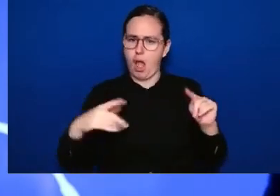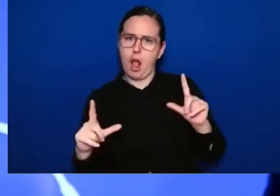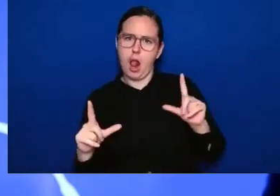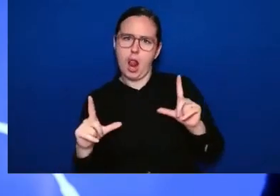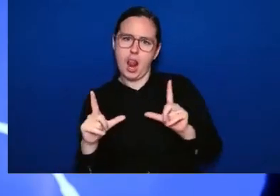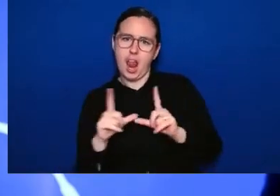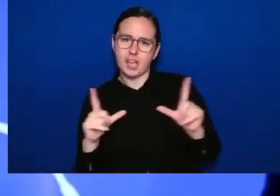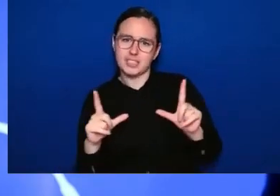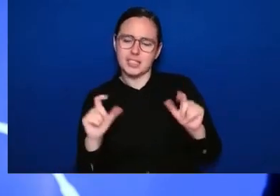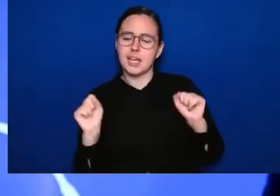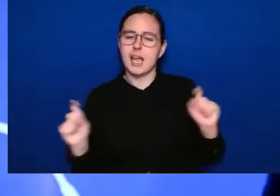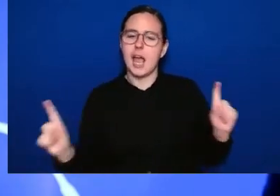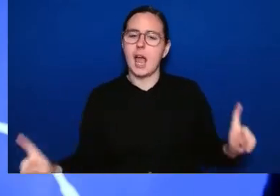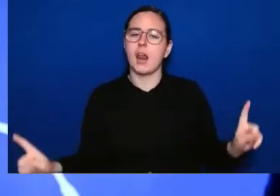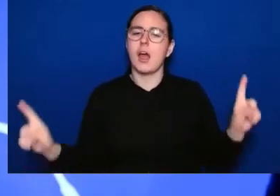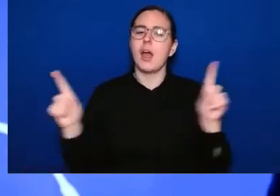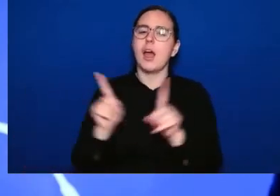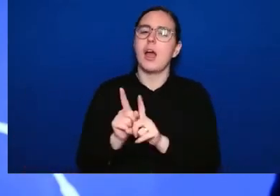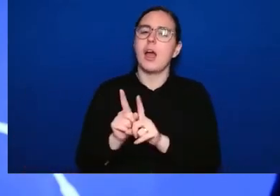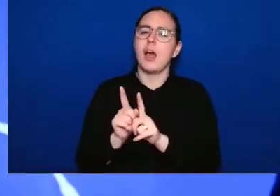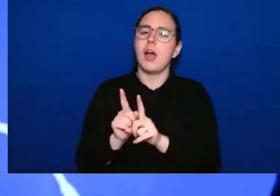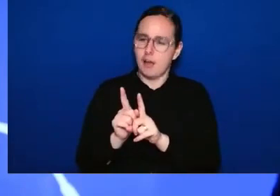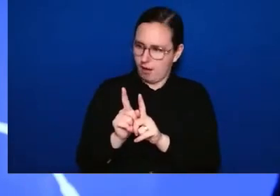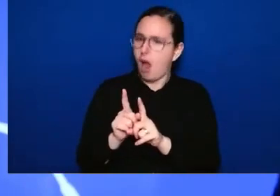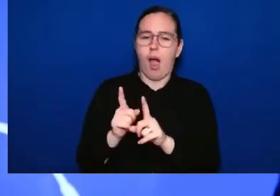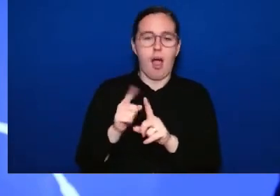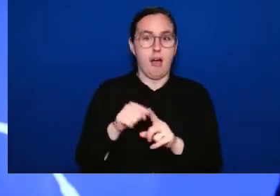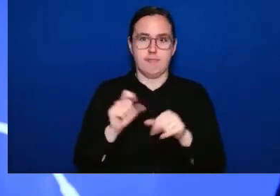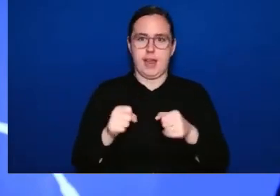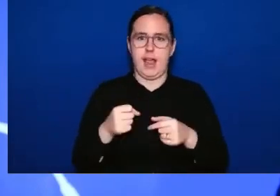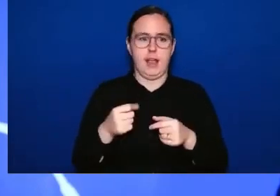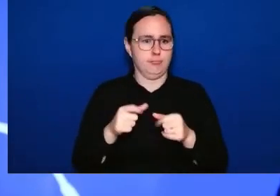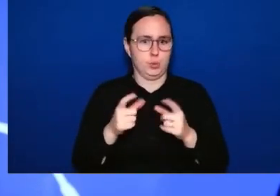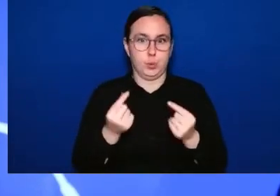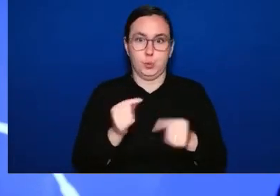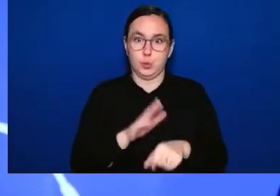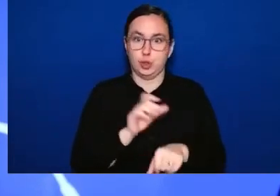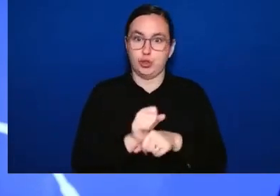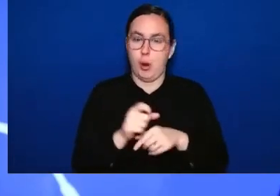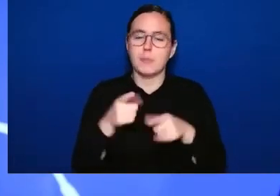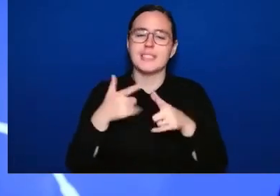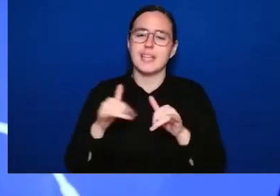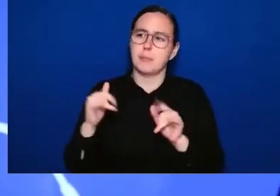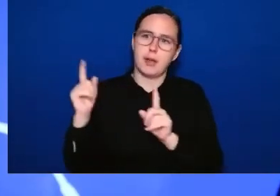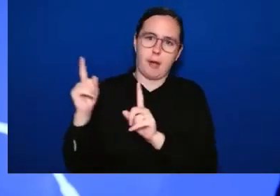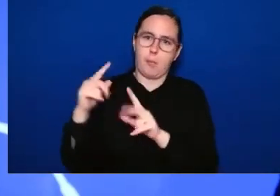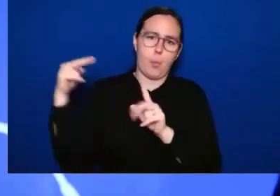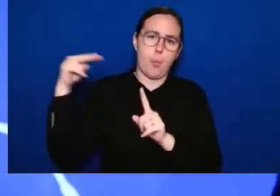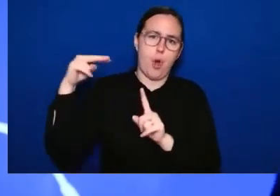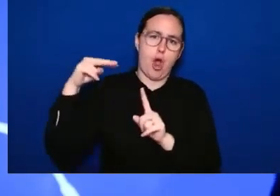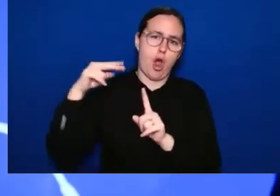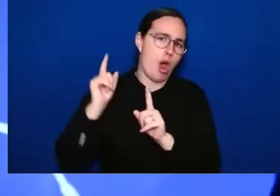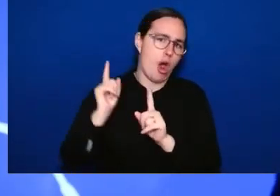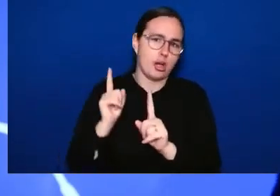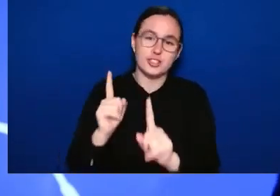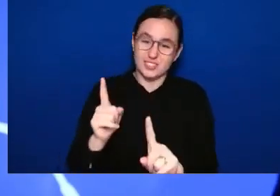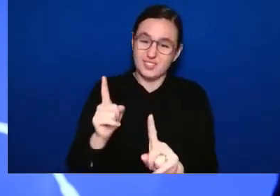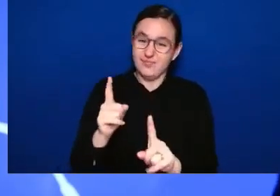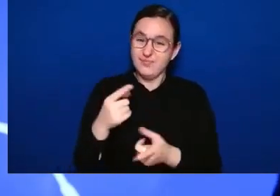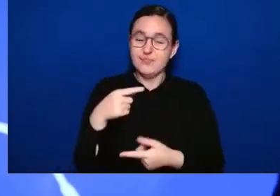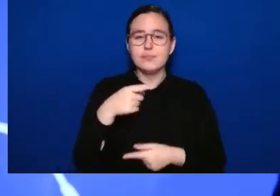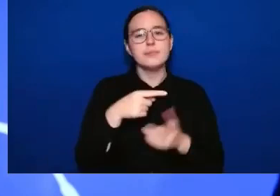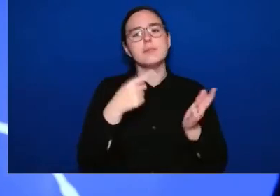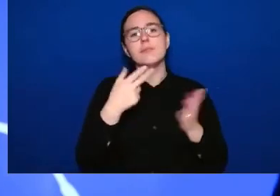licensed. This will help us increase capacity in high-need areas such as acute care. On the accreditation process,